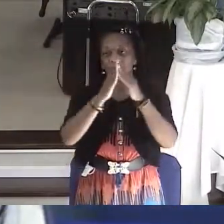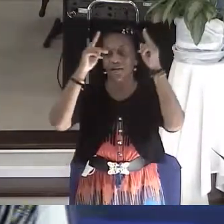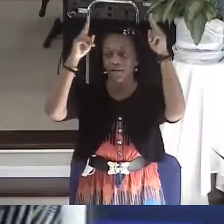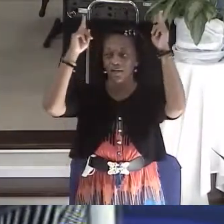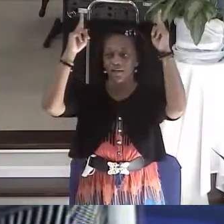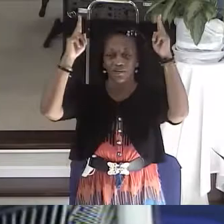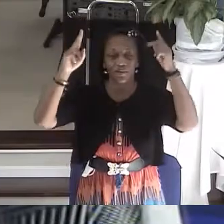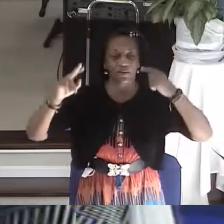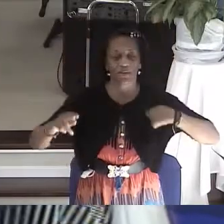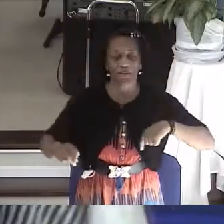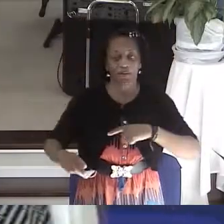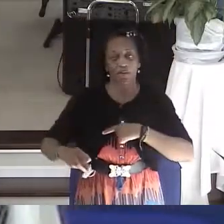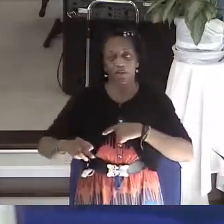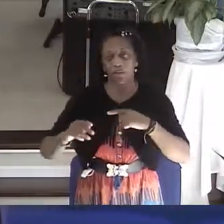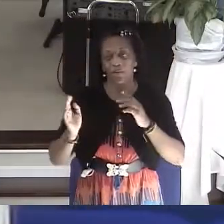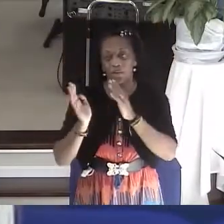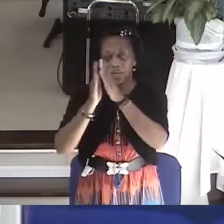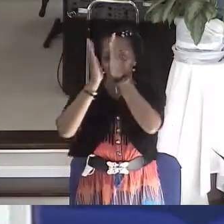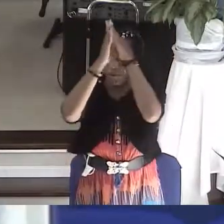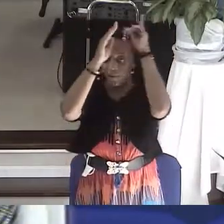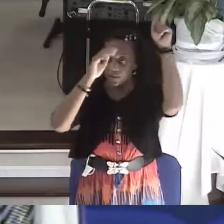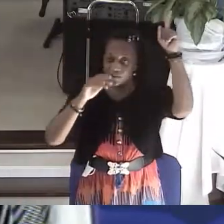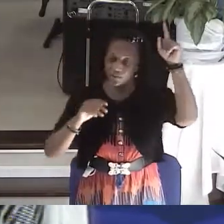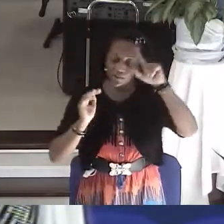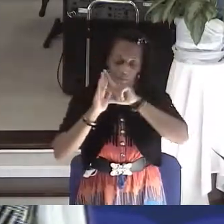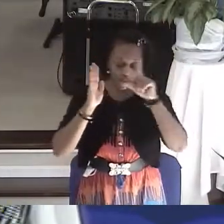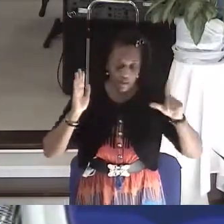We praise you, Lord. We bless your name.